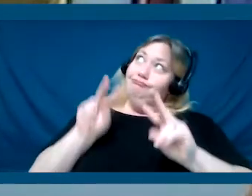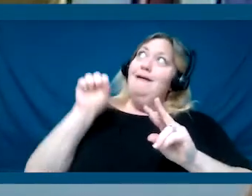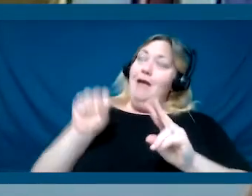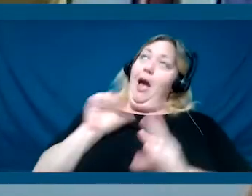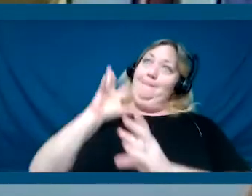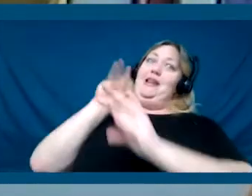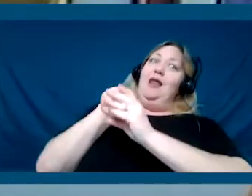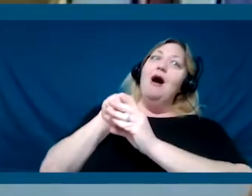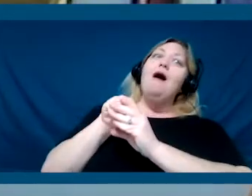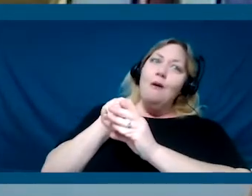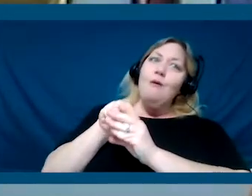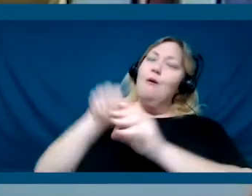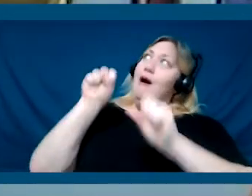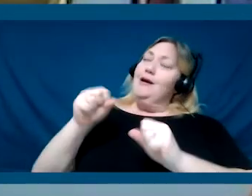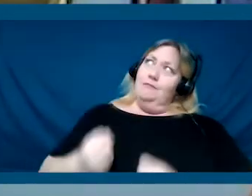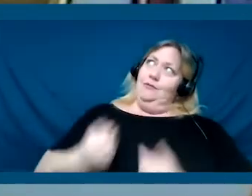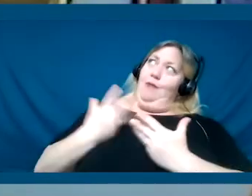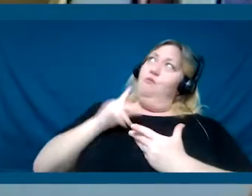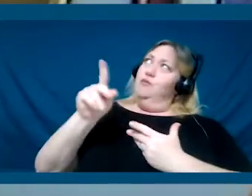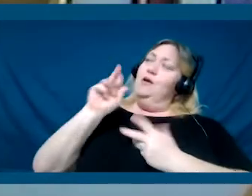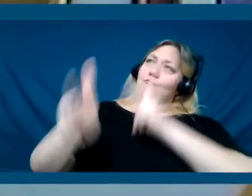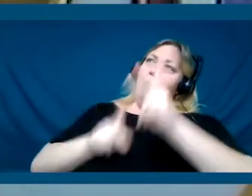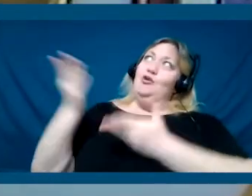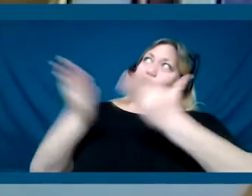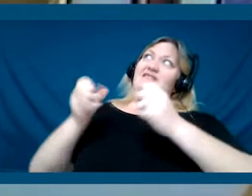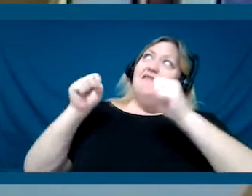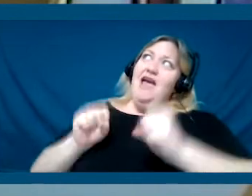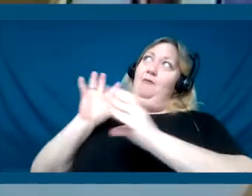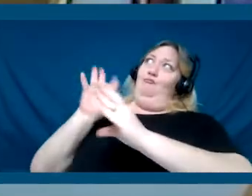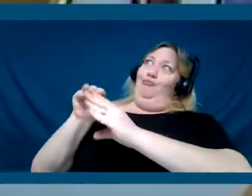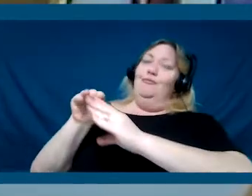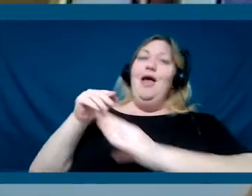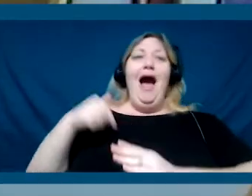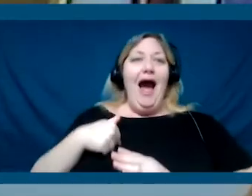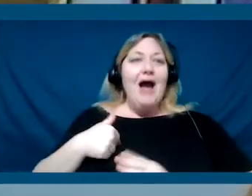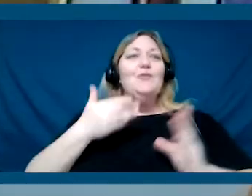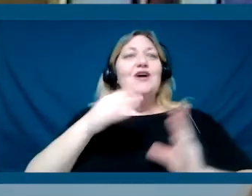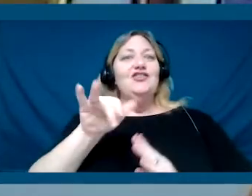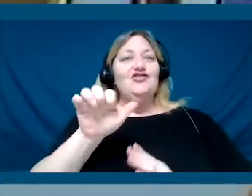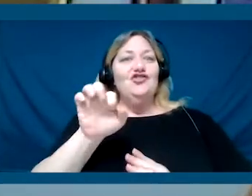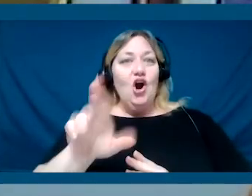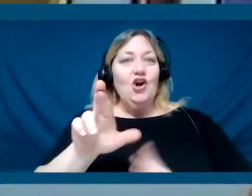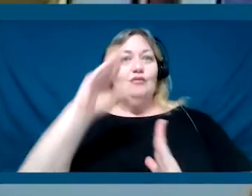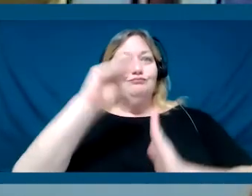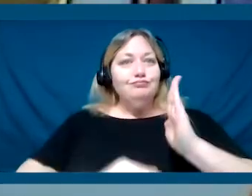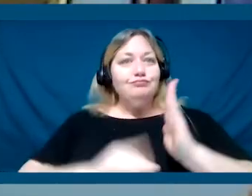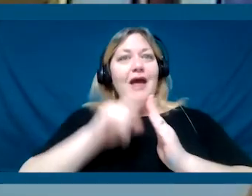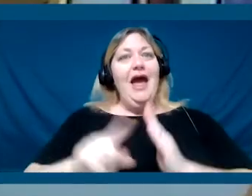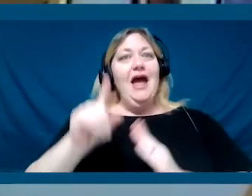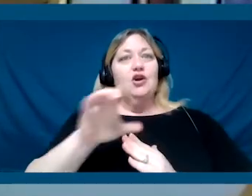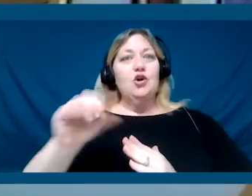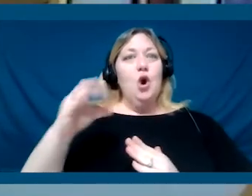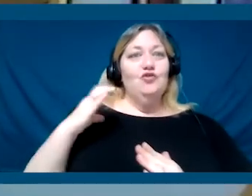belonged and could aspire to be in public service. I would eventually charter and co-chair the Muslim Dems and